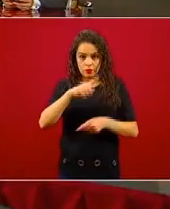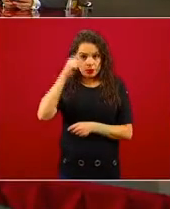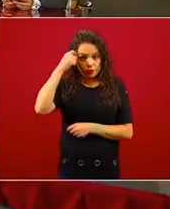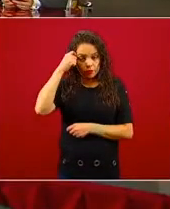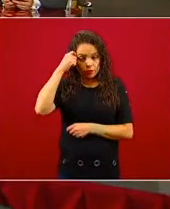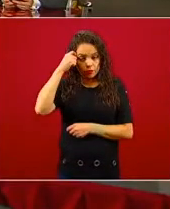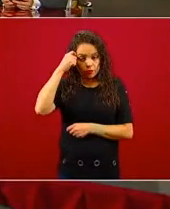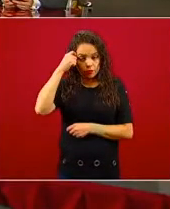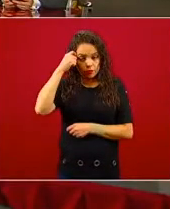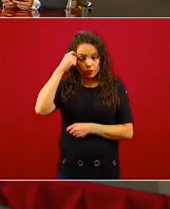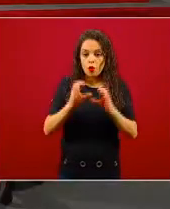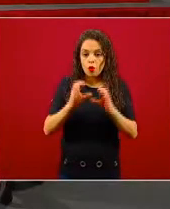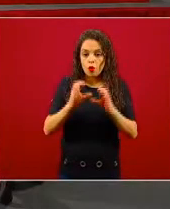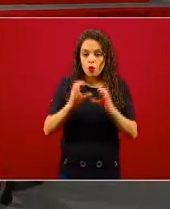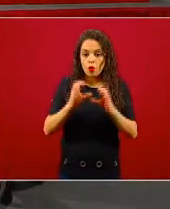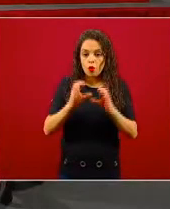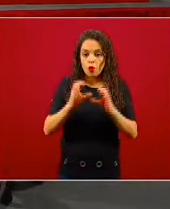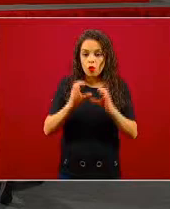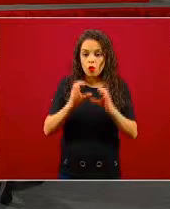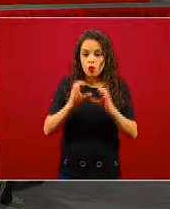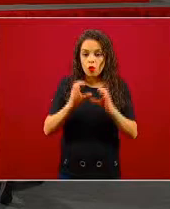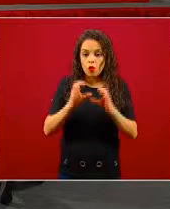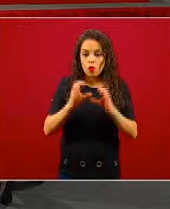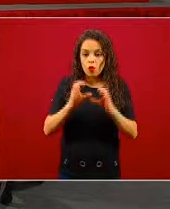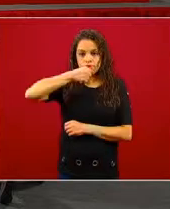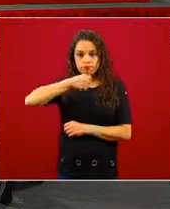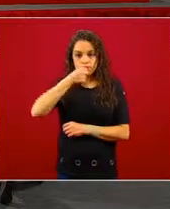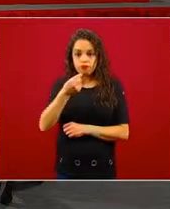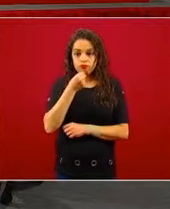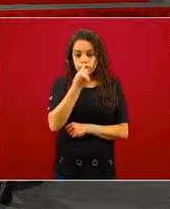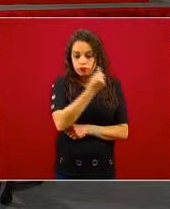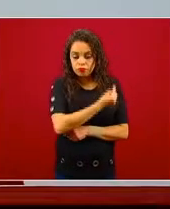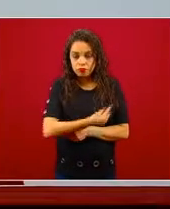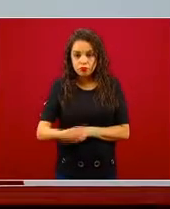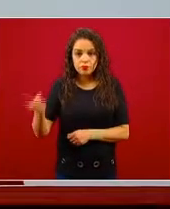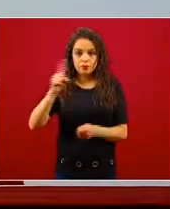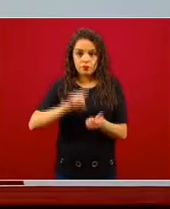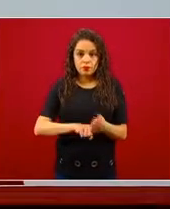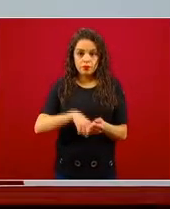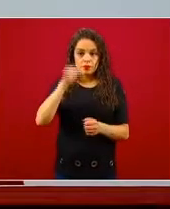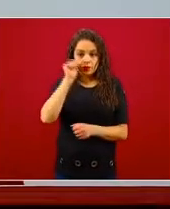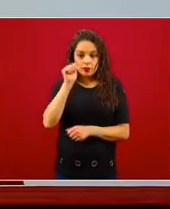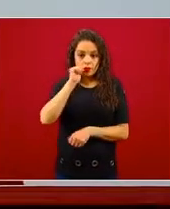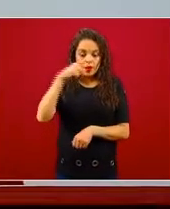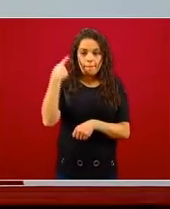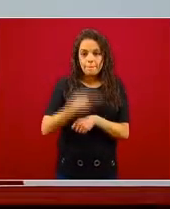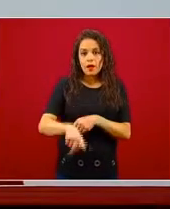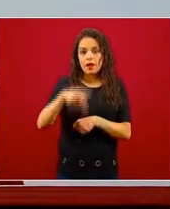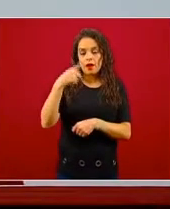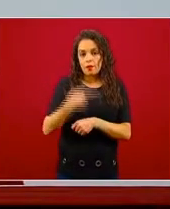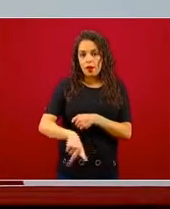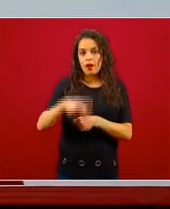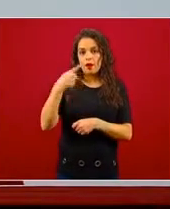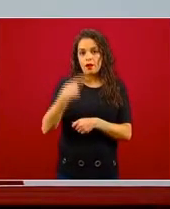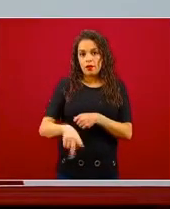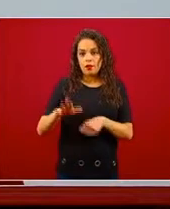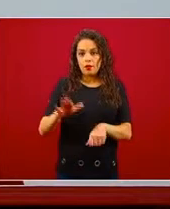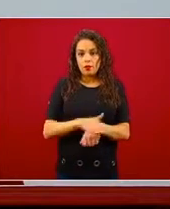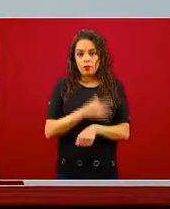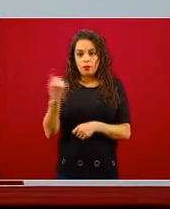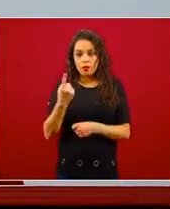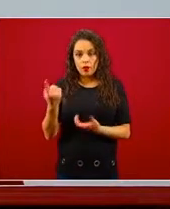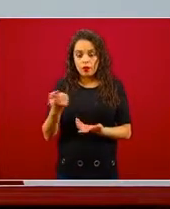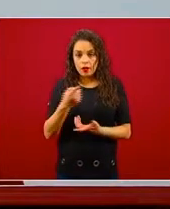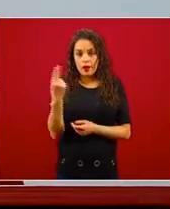Today, many domestic workers are taking care of elderly people who are sick or children who are at home, and they